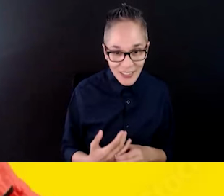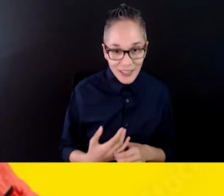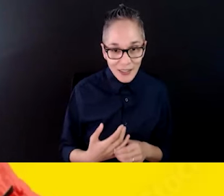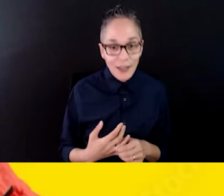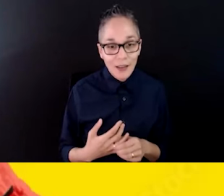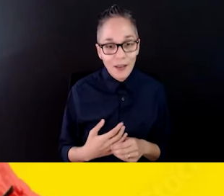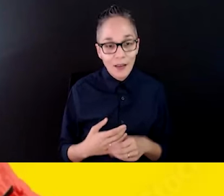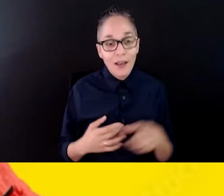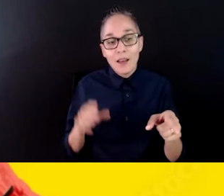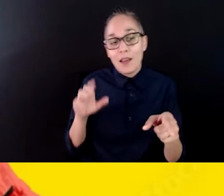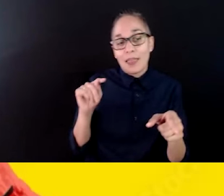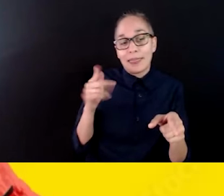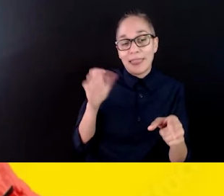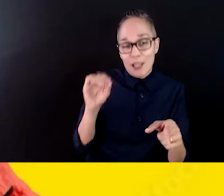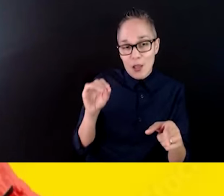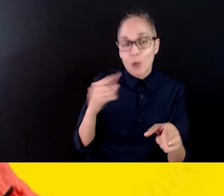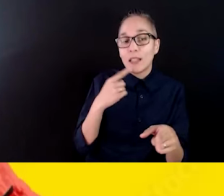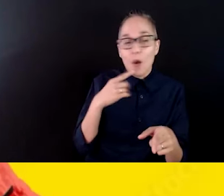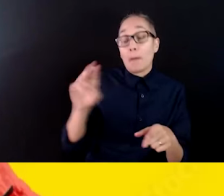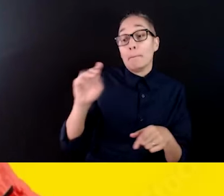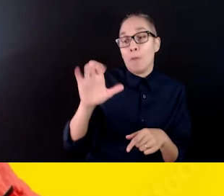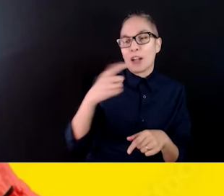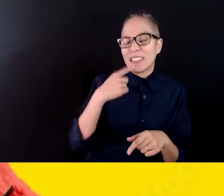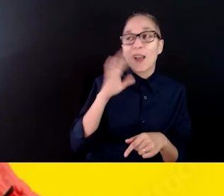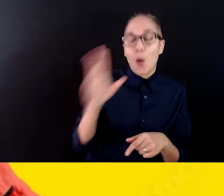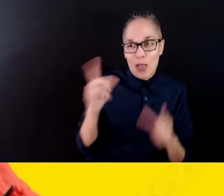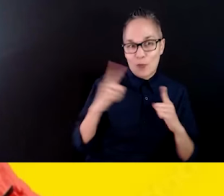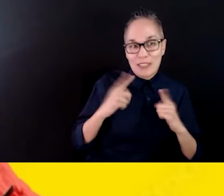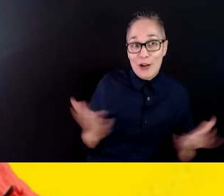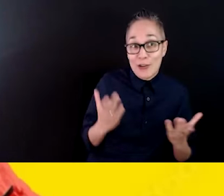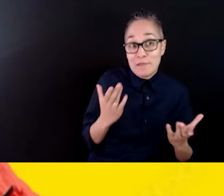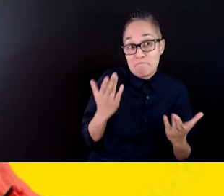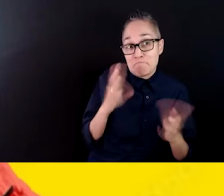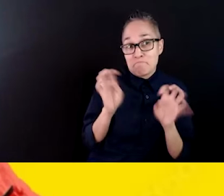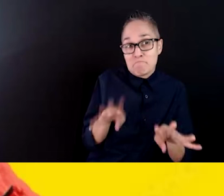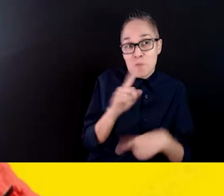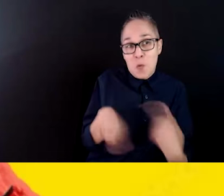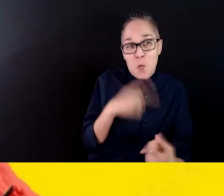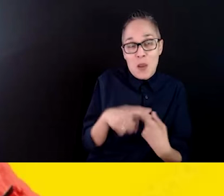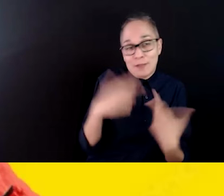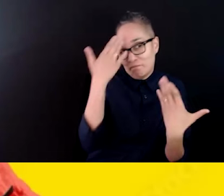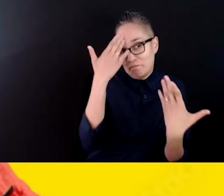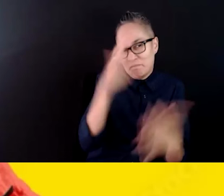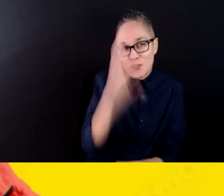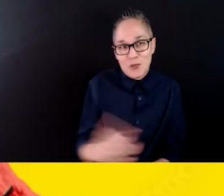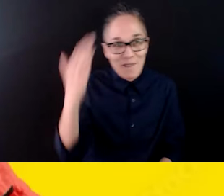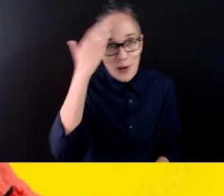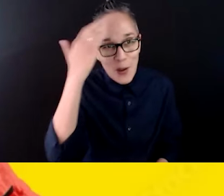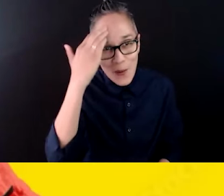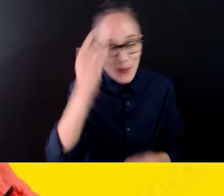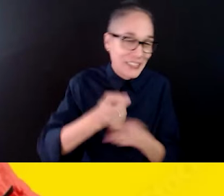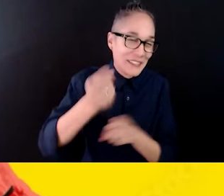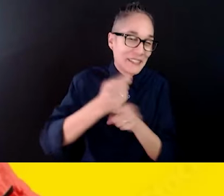I'll retire here. Okay. Whenever that is, that could be decades from now. Never know.